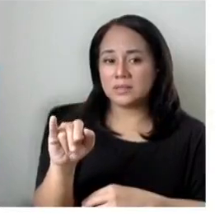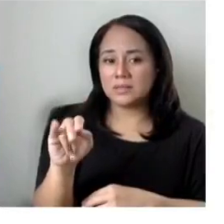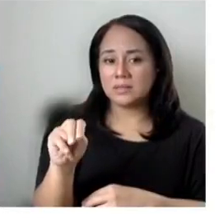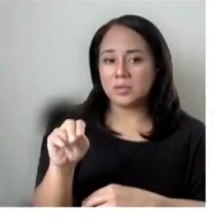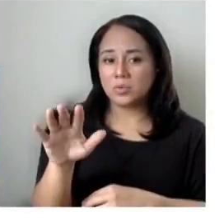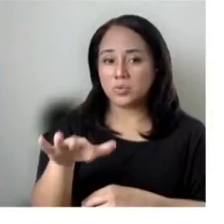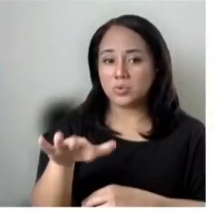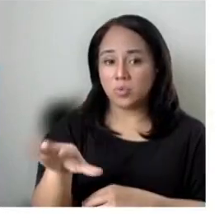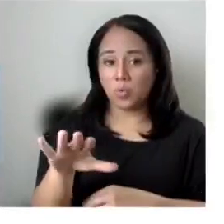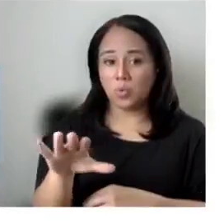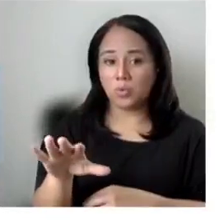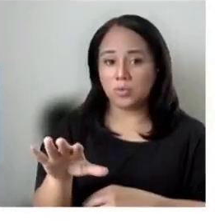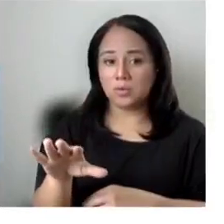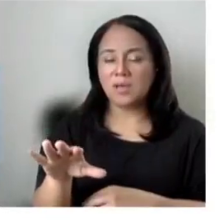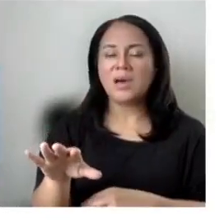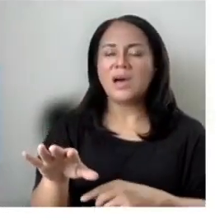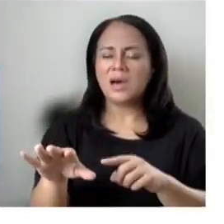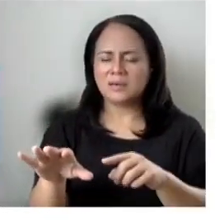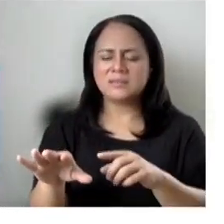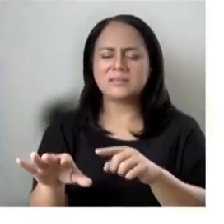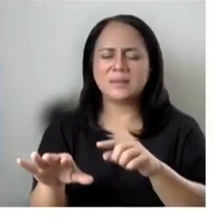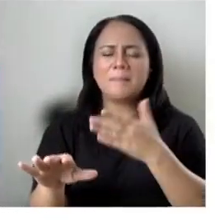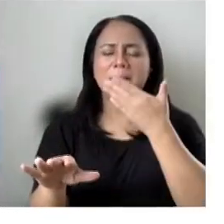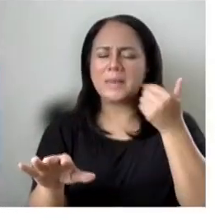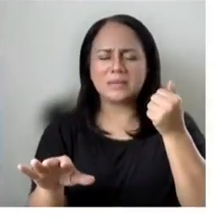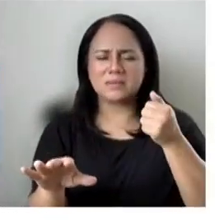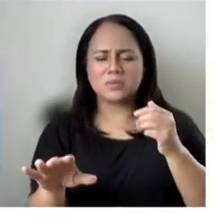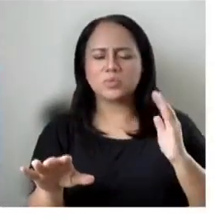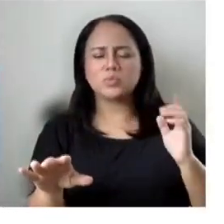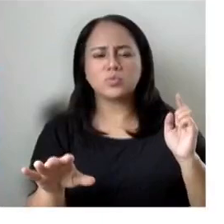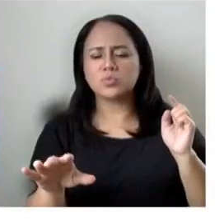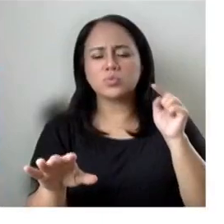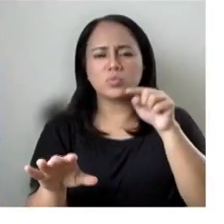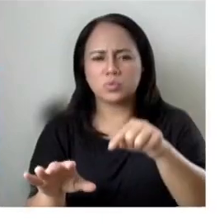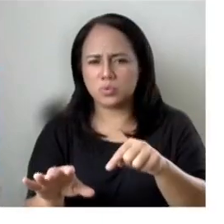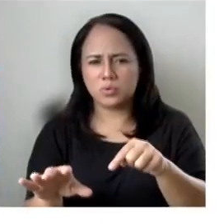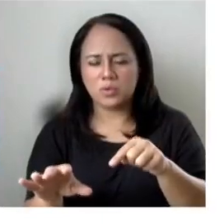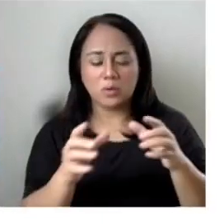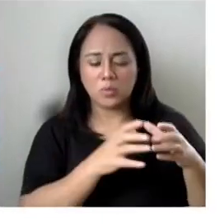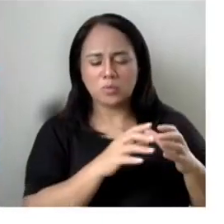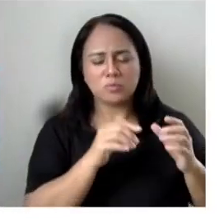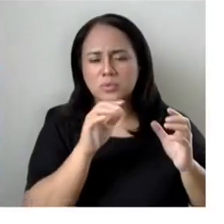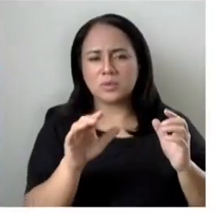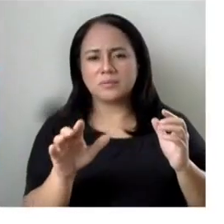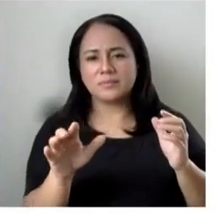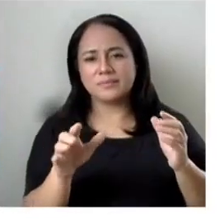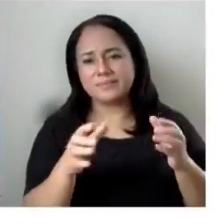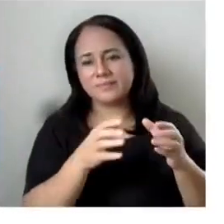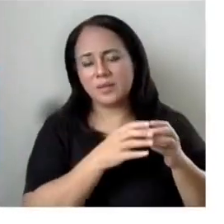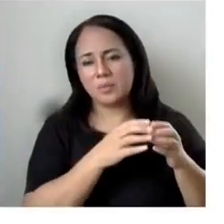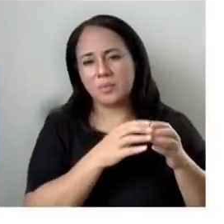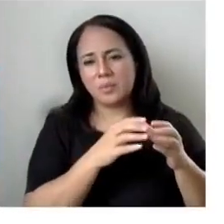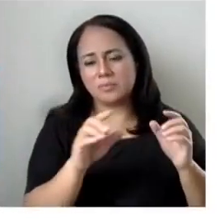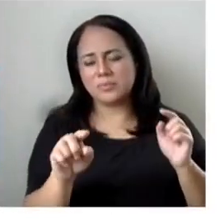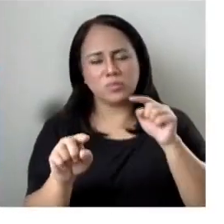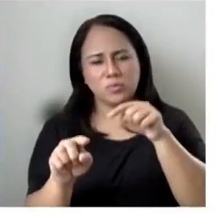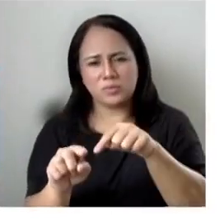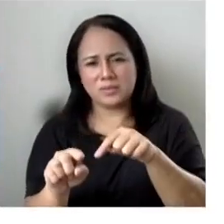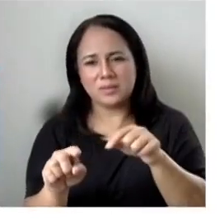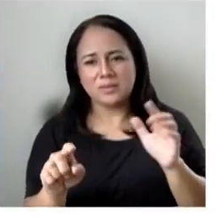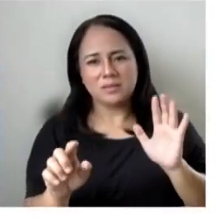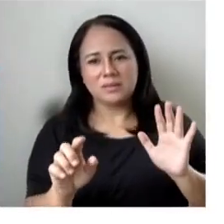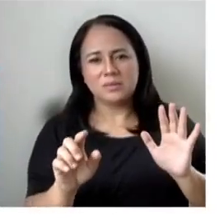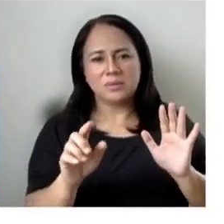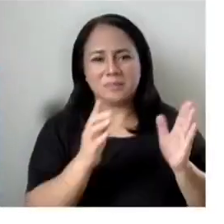best, no, if the coalition behind this